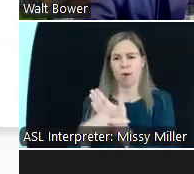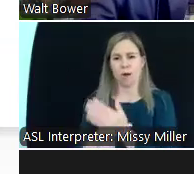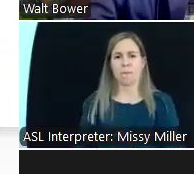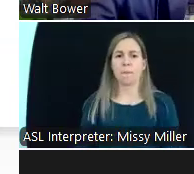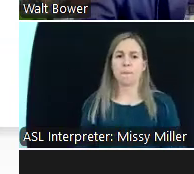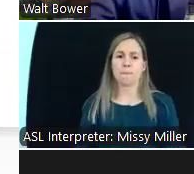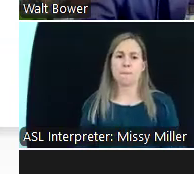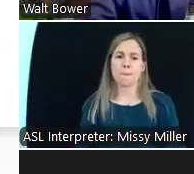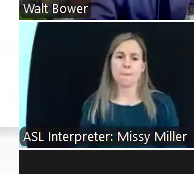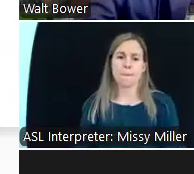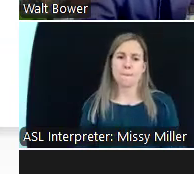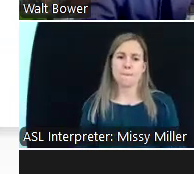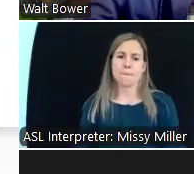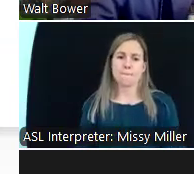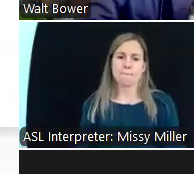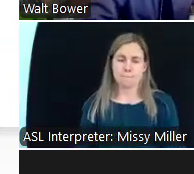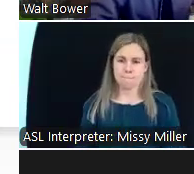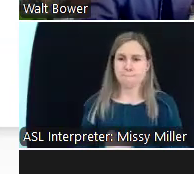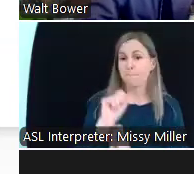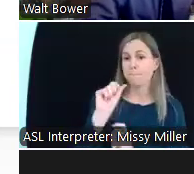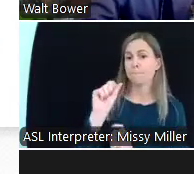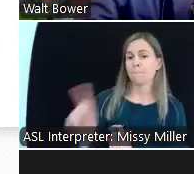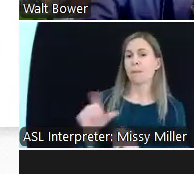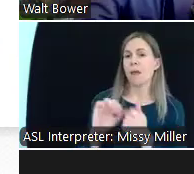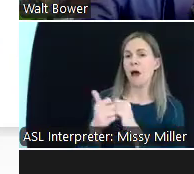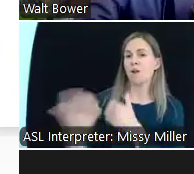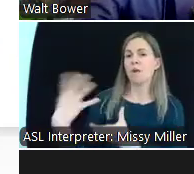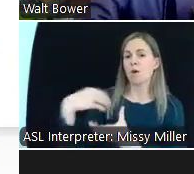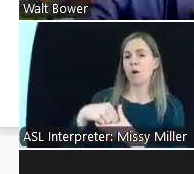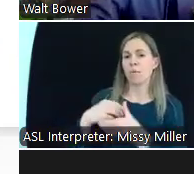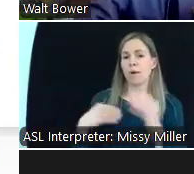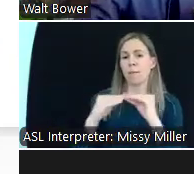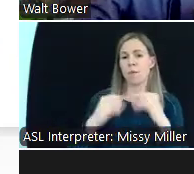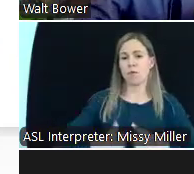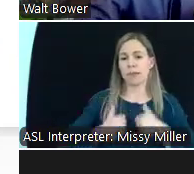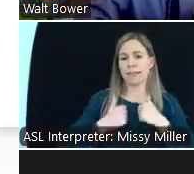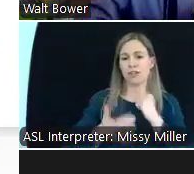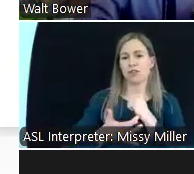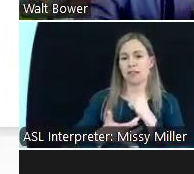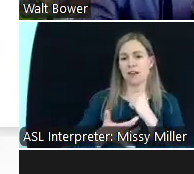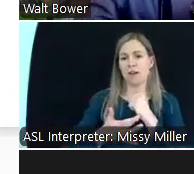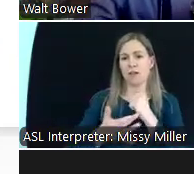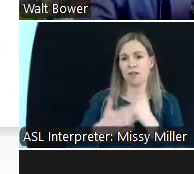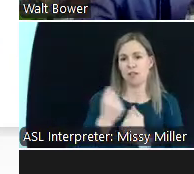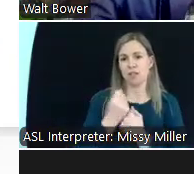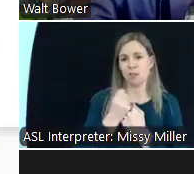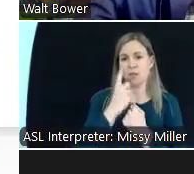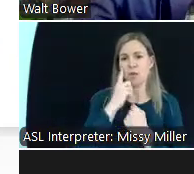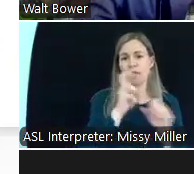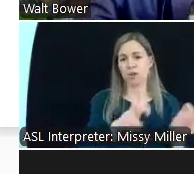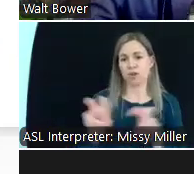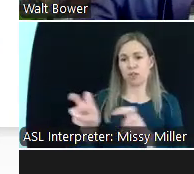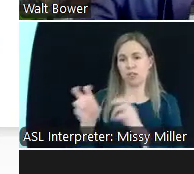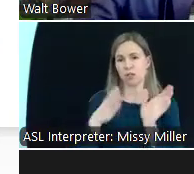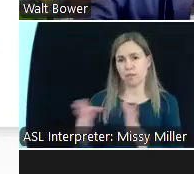And this question is, in what ways can we better incorporate residential technology supports as part of the transition plan,